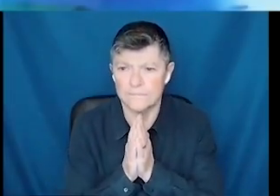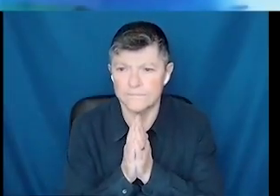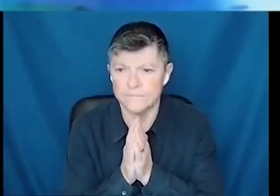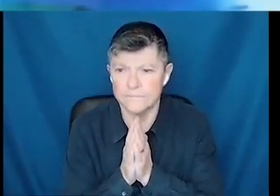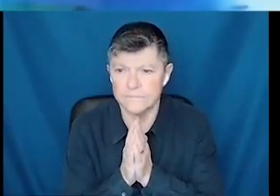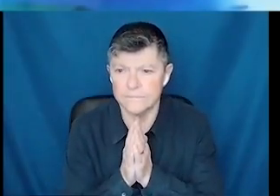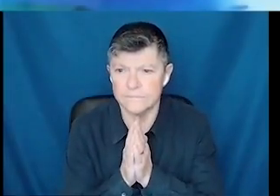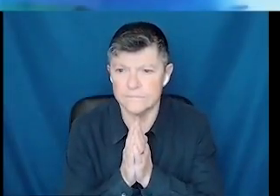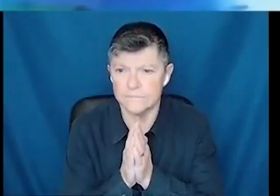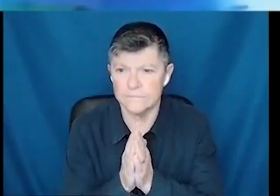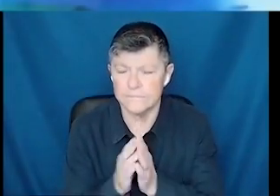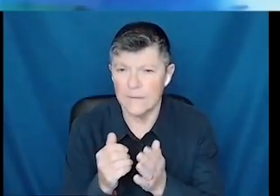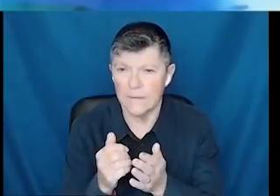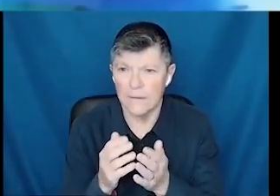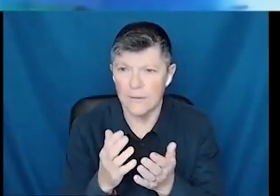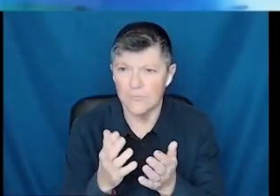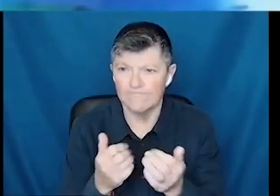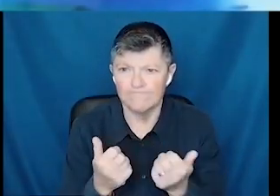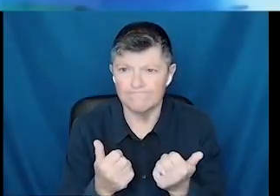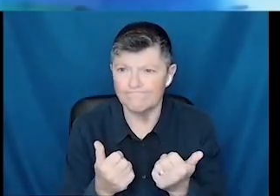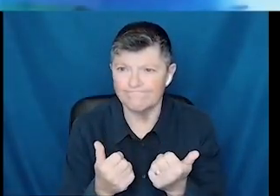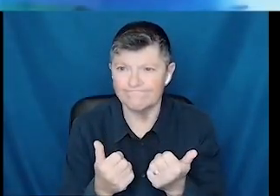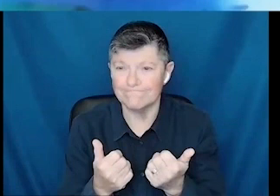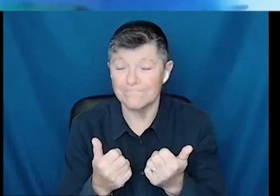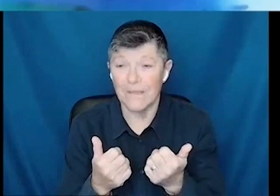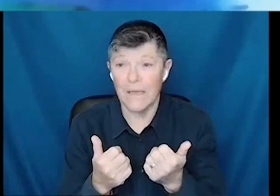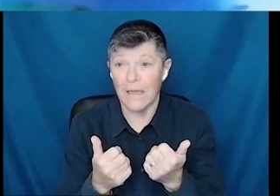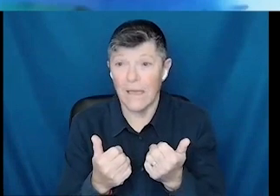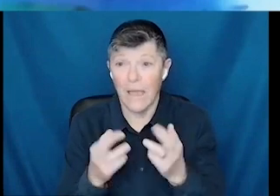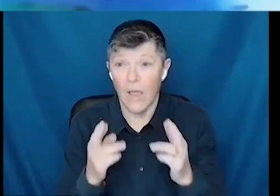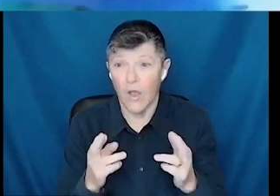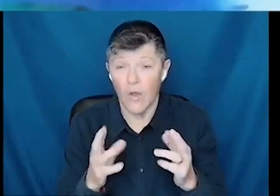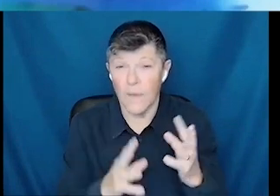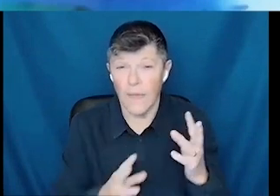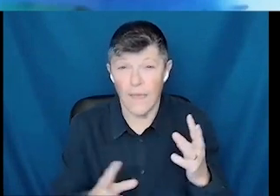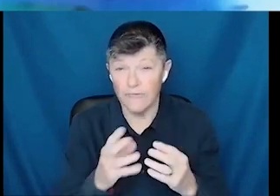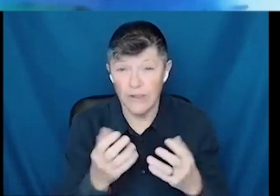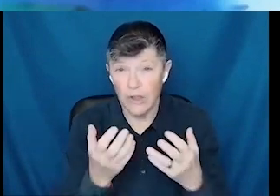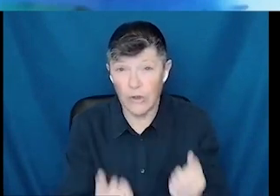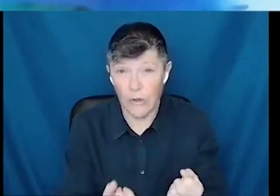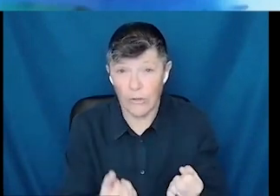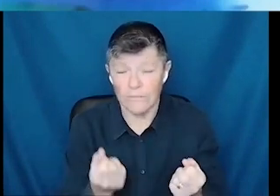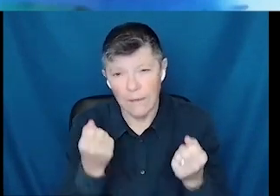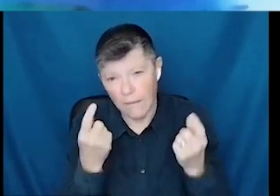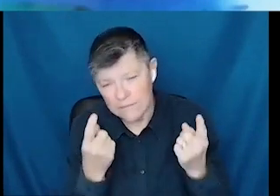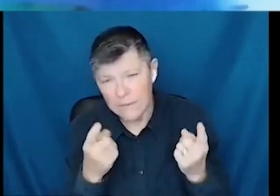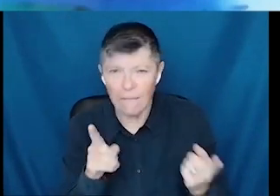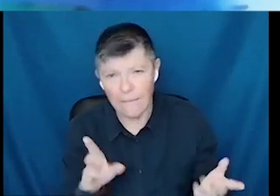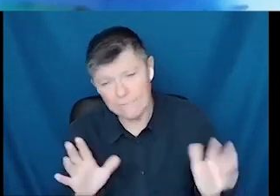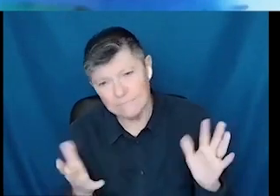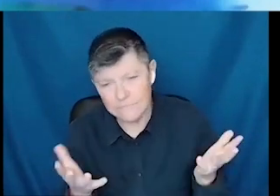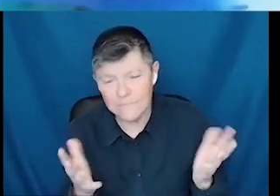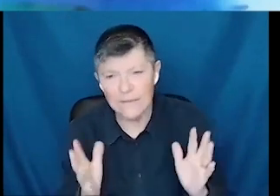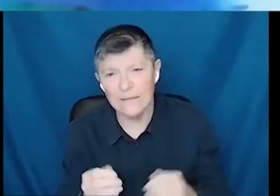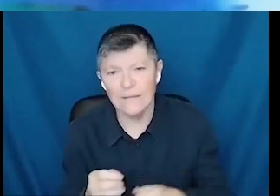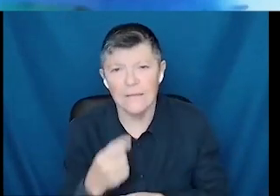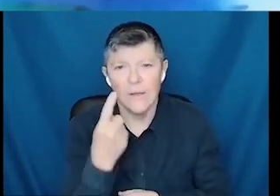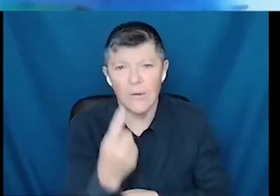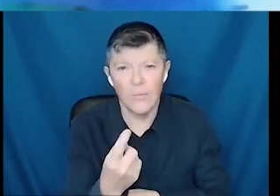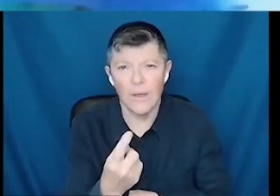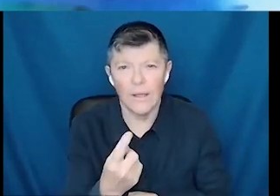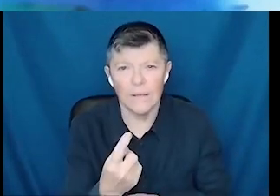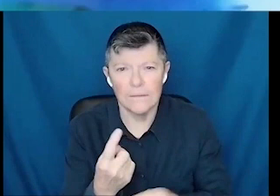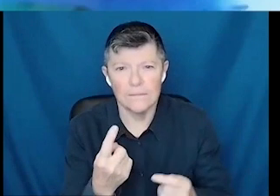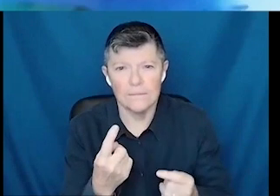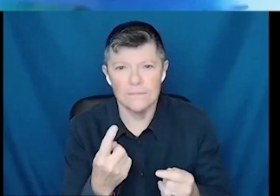Brilliant. I hope everybody got the gist. The one aspect that was now not